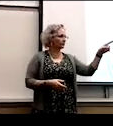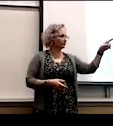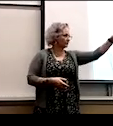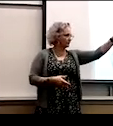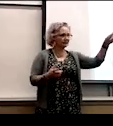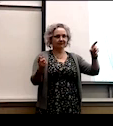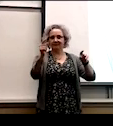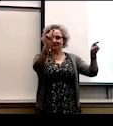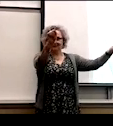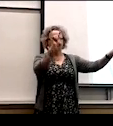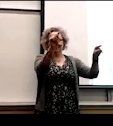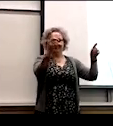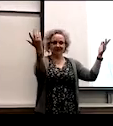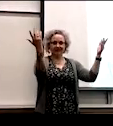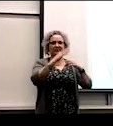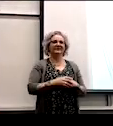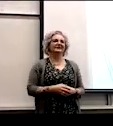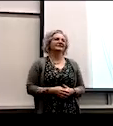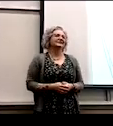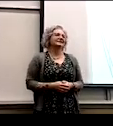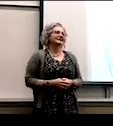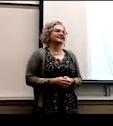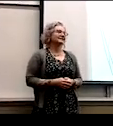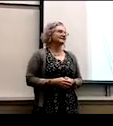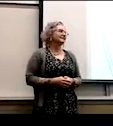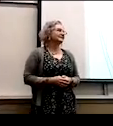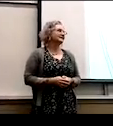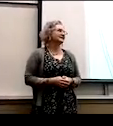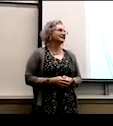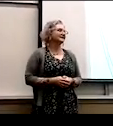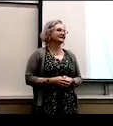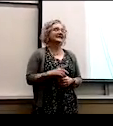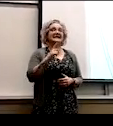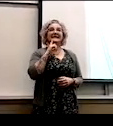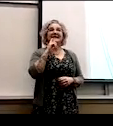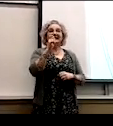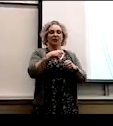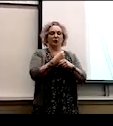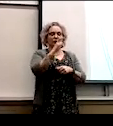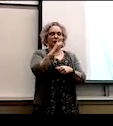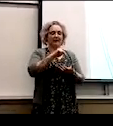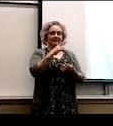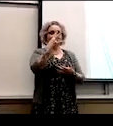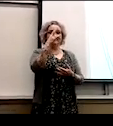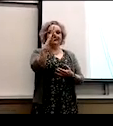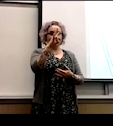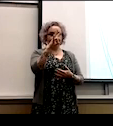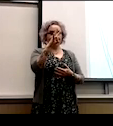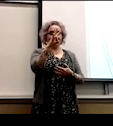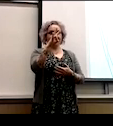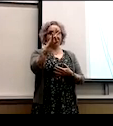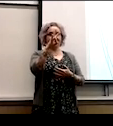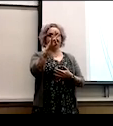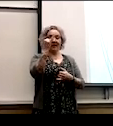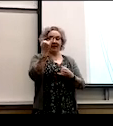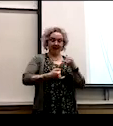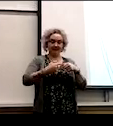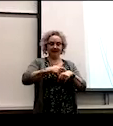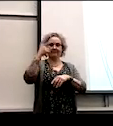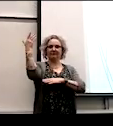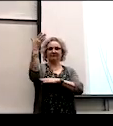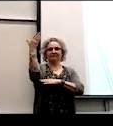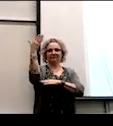all of you, for doing this talk. And it was 16 years ago, 2007. So some of my slides are from 2007. I spoke